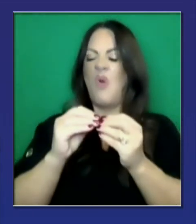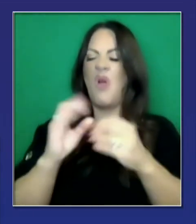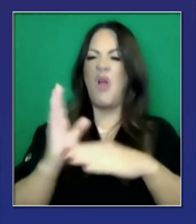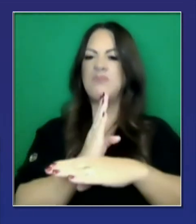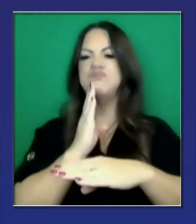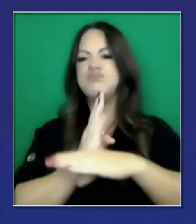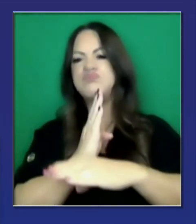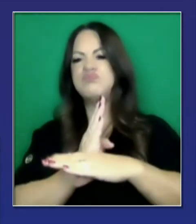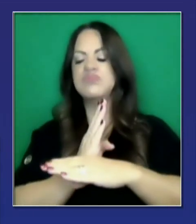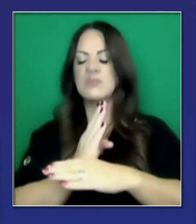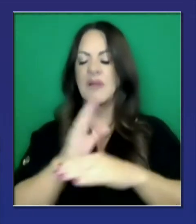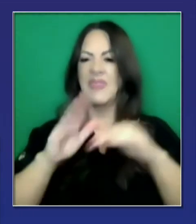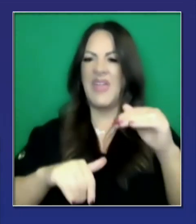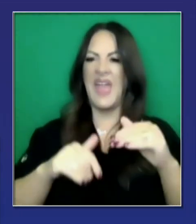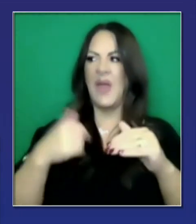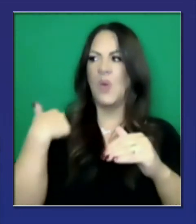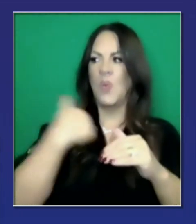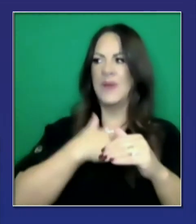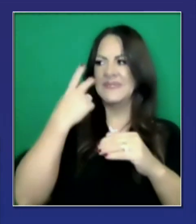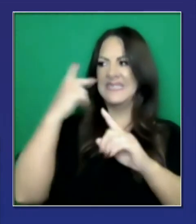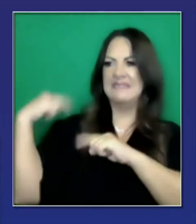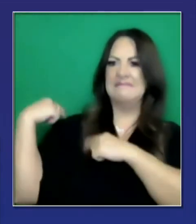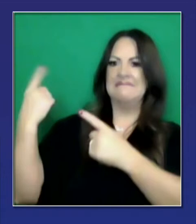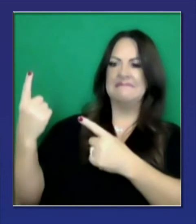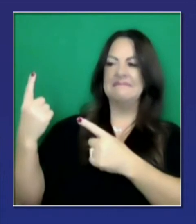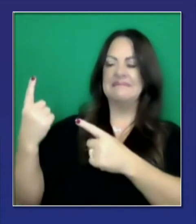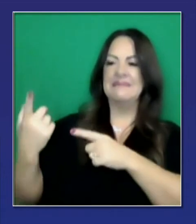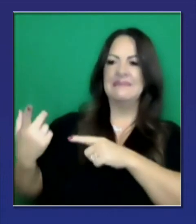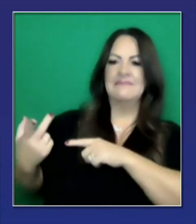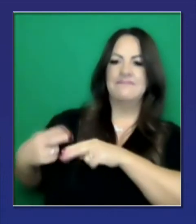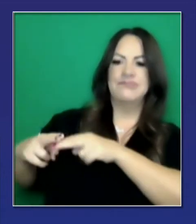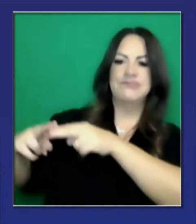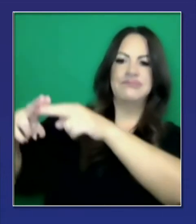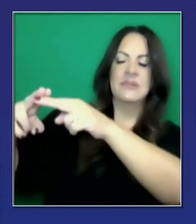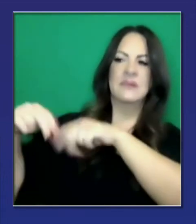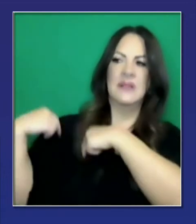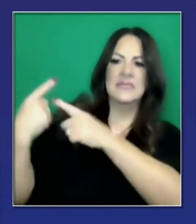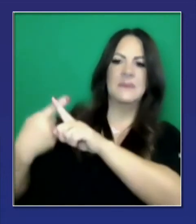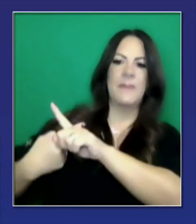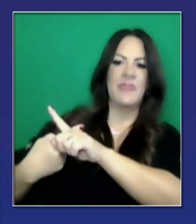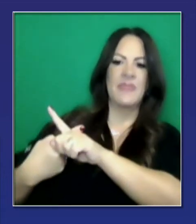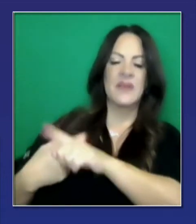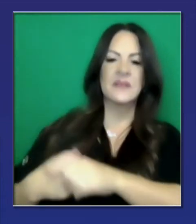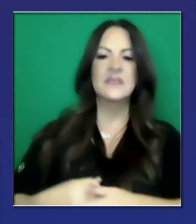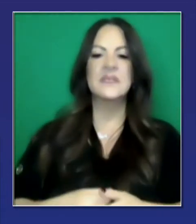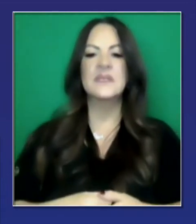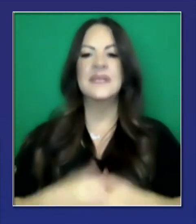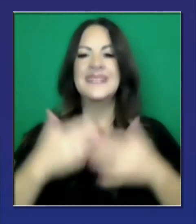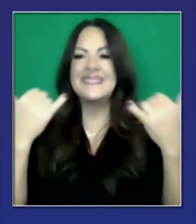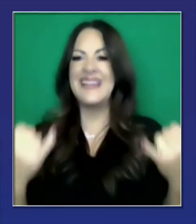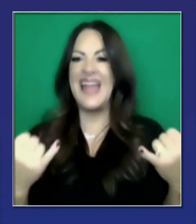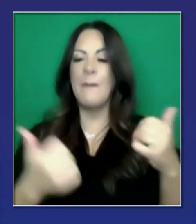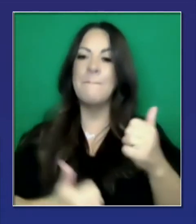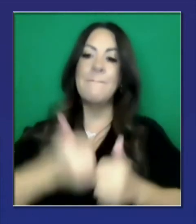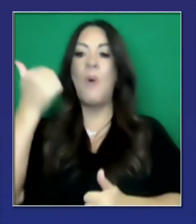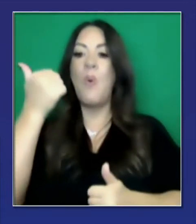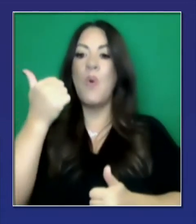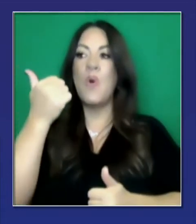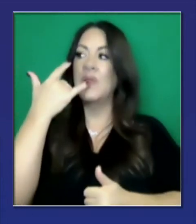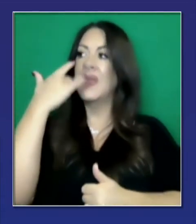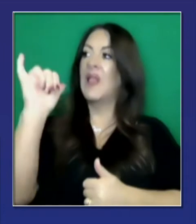than we've seen in terms of an increase over the last month or so. We're seeing now a majority of the